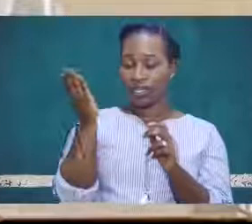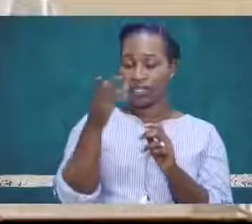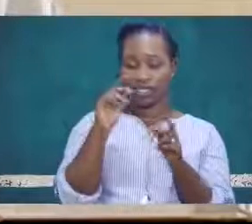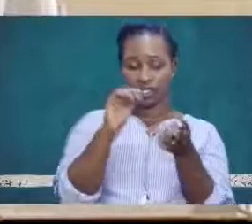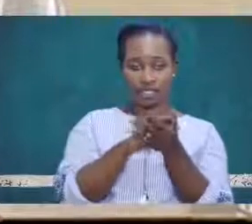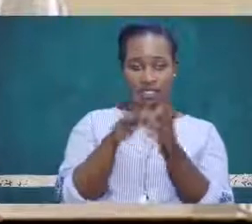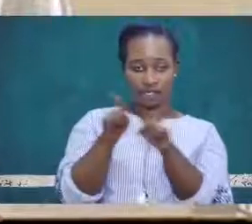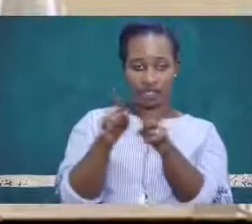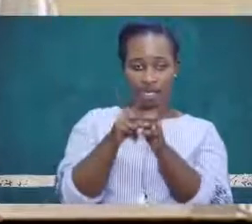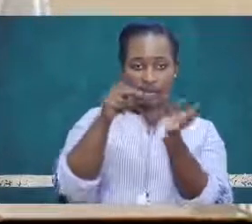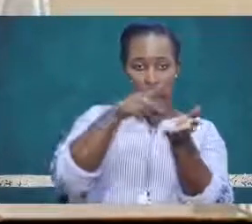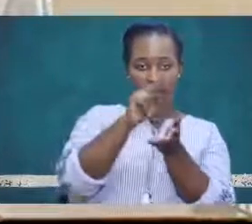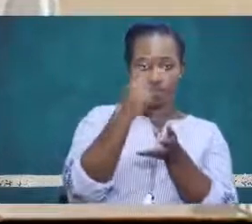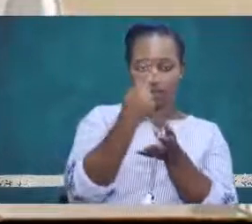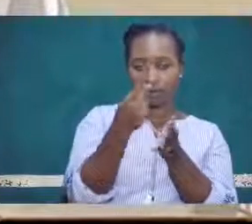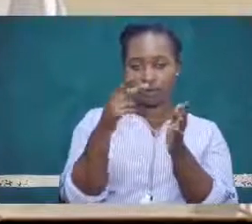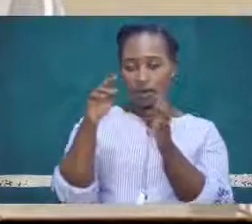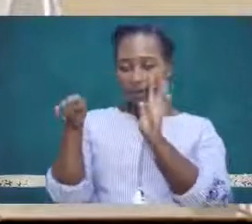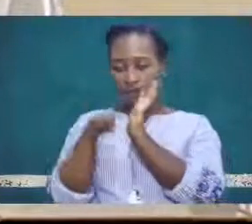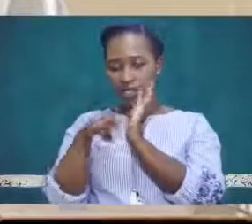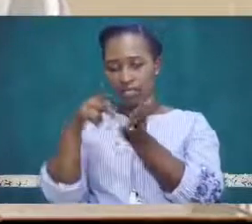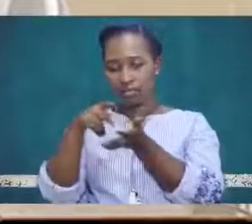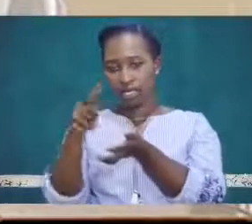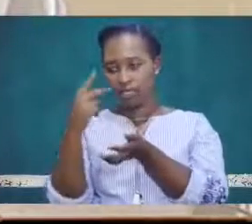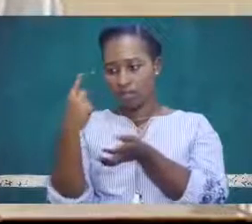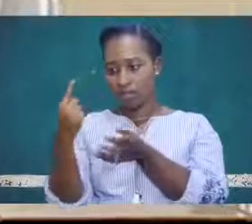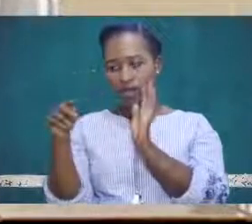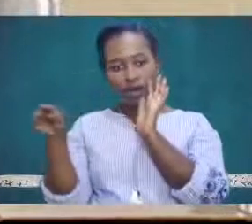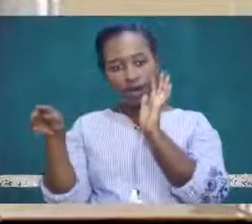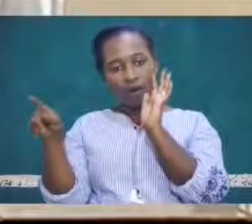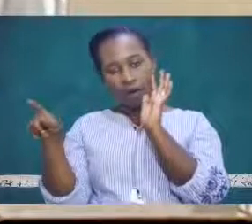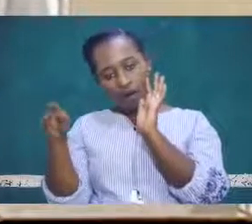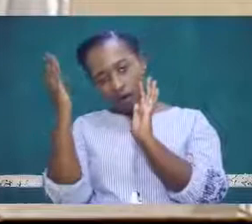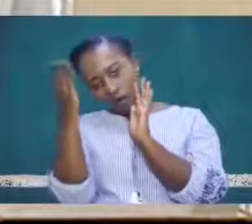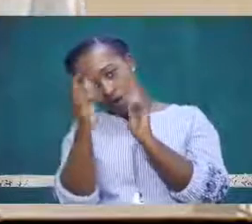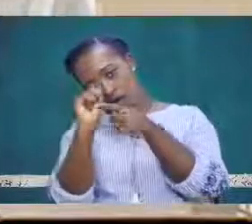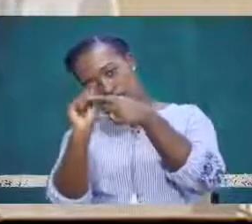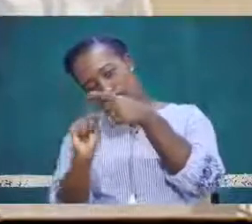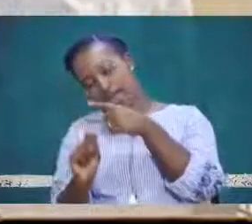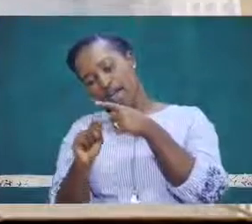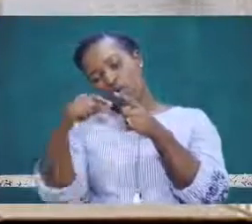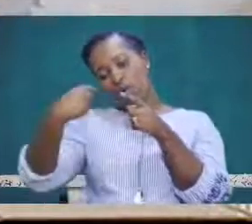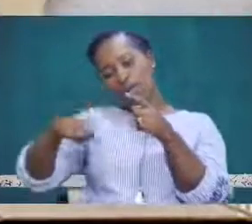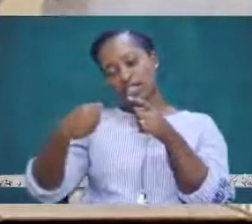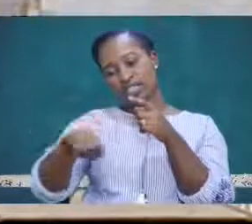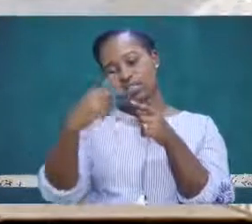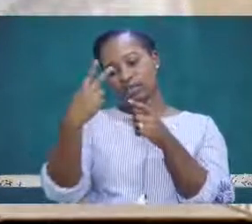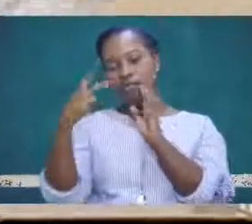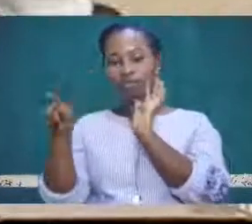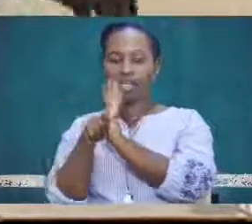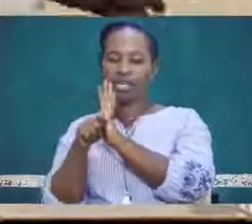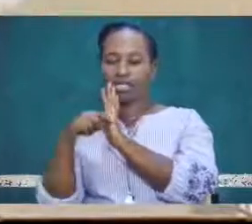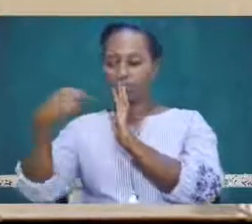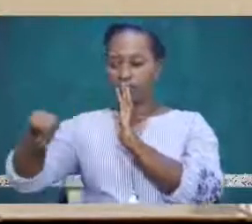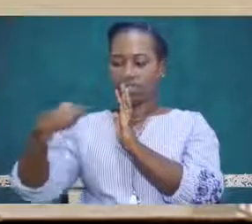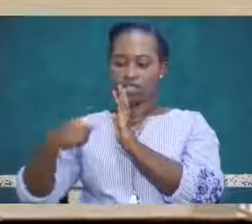price 2 minus price 1 over quantity 2 minus quantity 1. So we have this